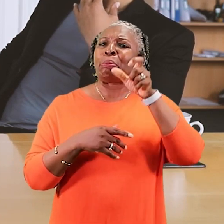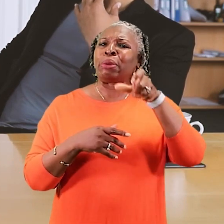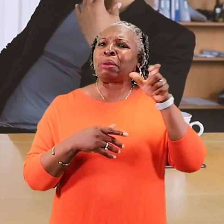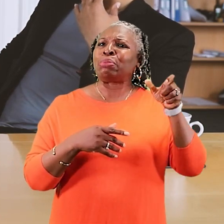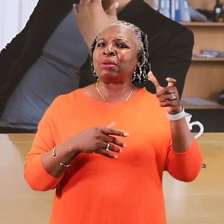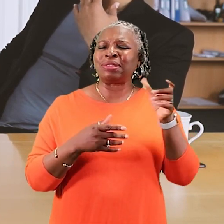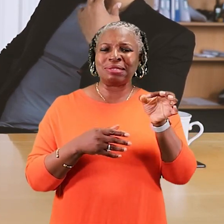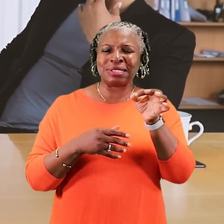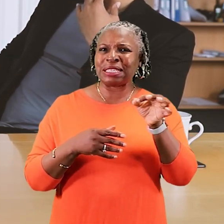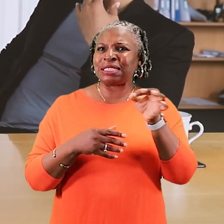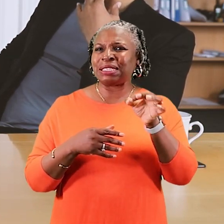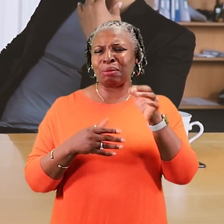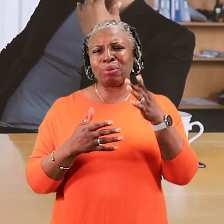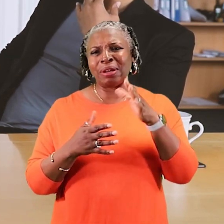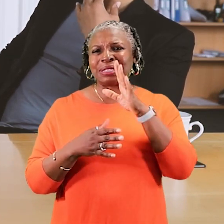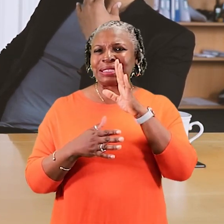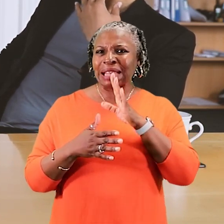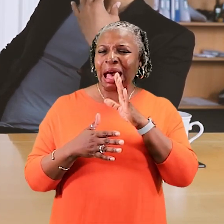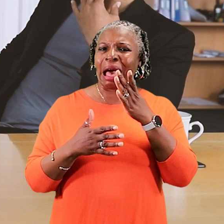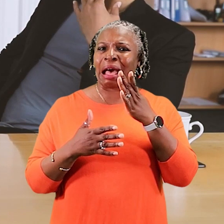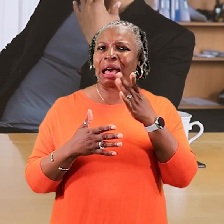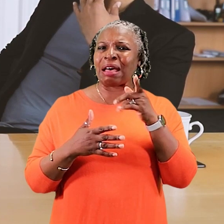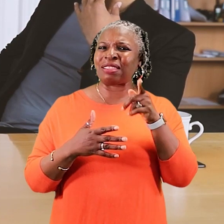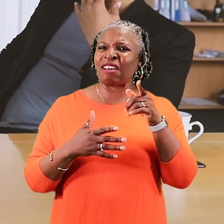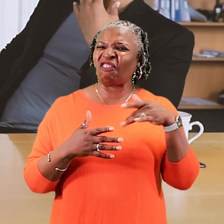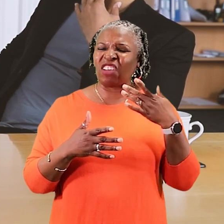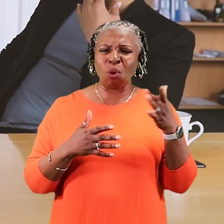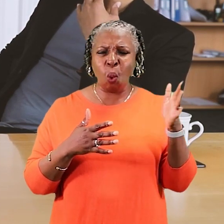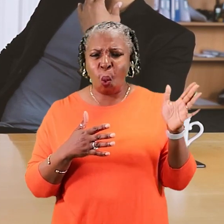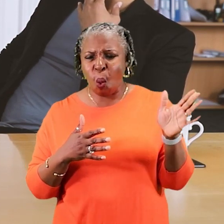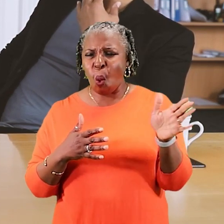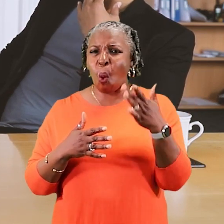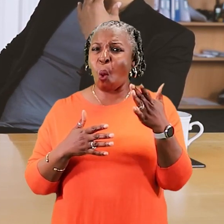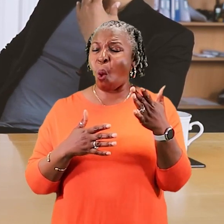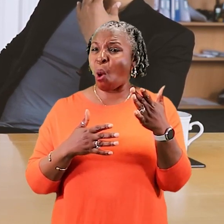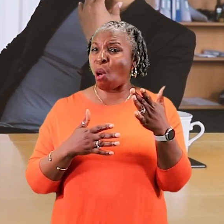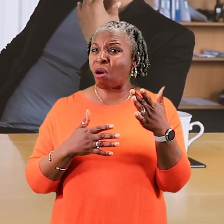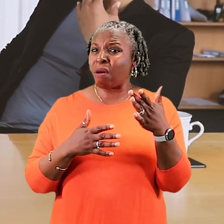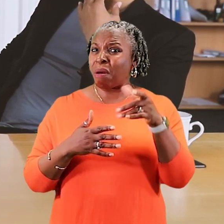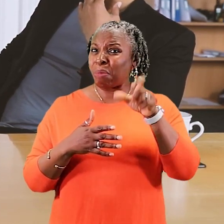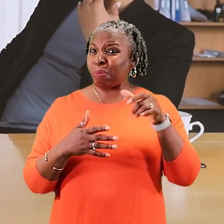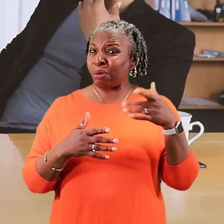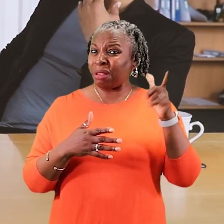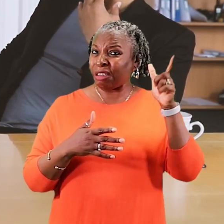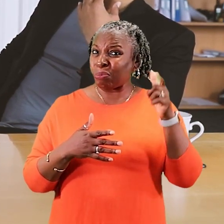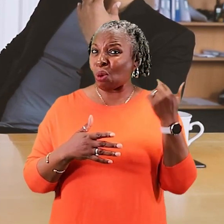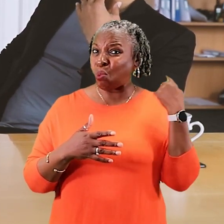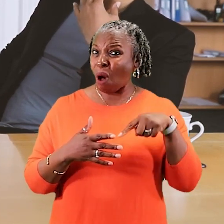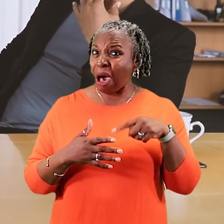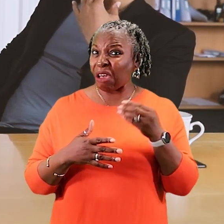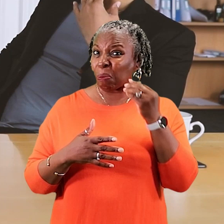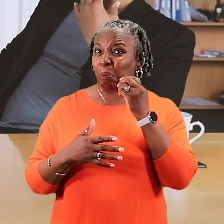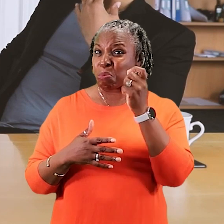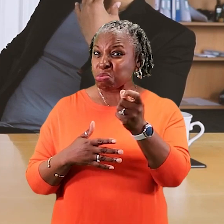people visiting the city, but I'm really saddened by the thought that they think everyone in the city is white, or, you know, black people don't live